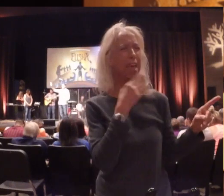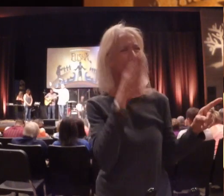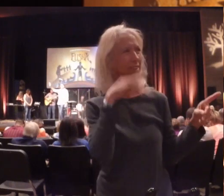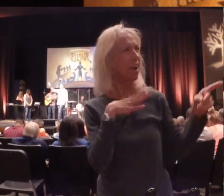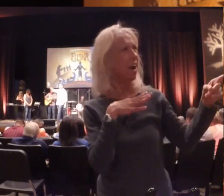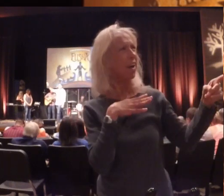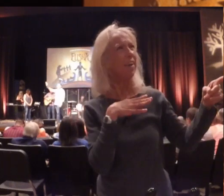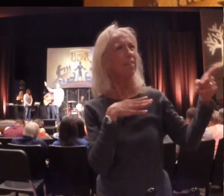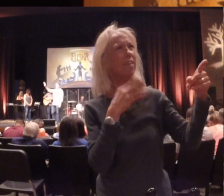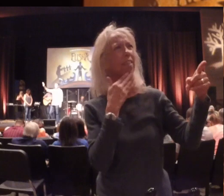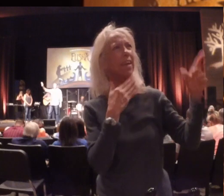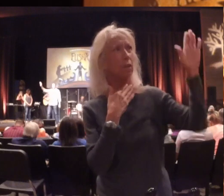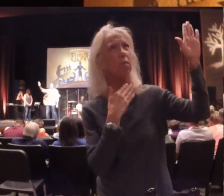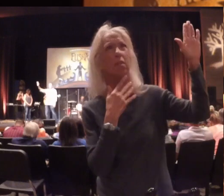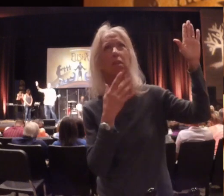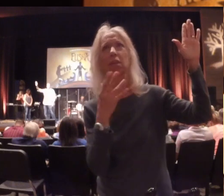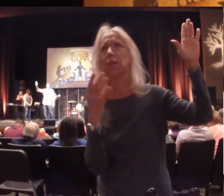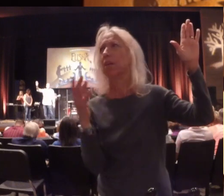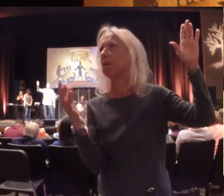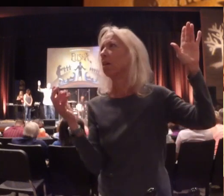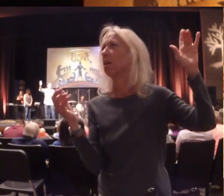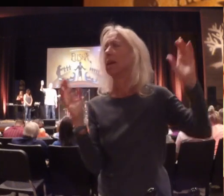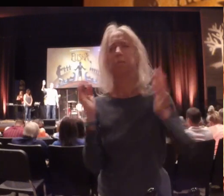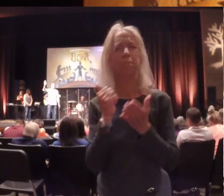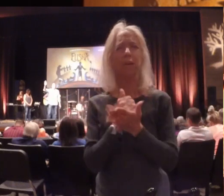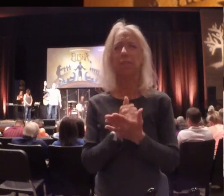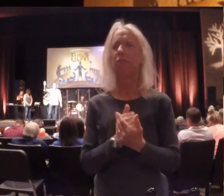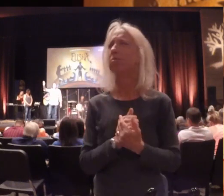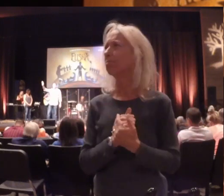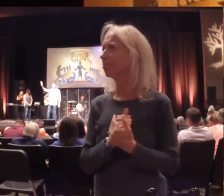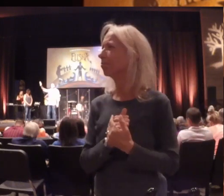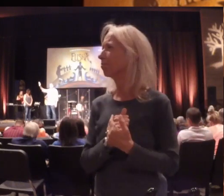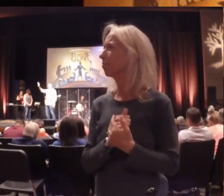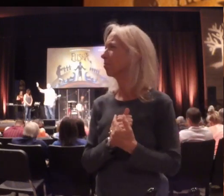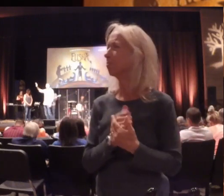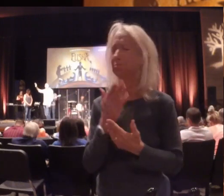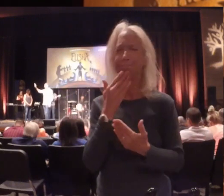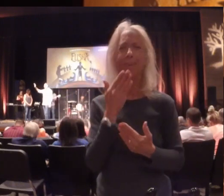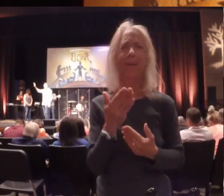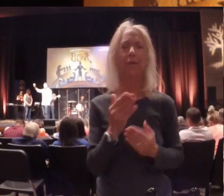for you this morning. If that's you, thank you, sir. If that's you, just keep your hands up. Amen.